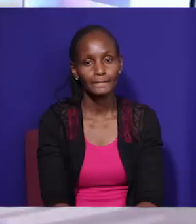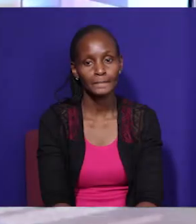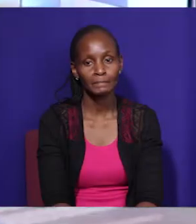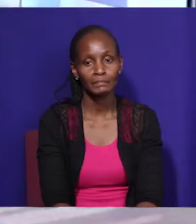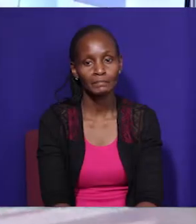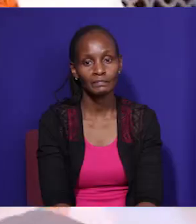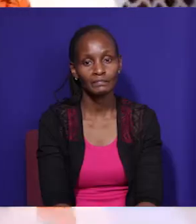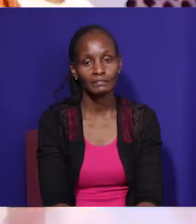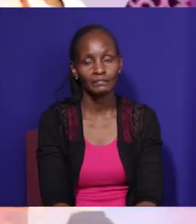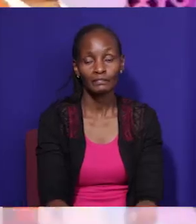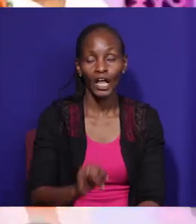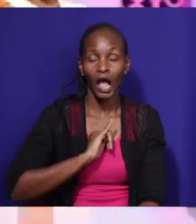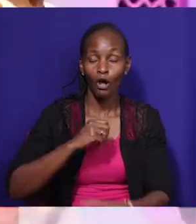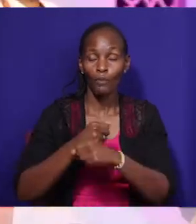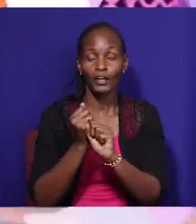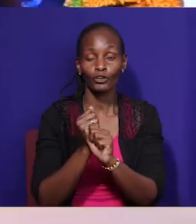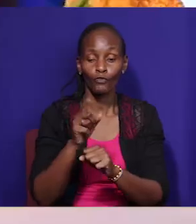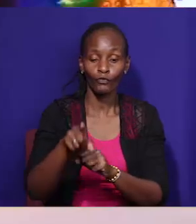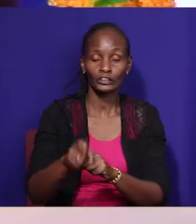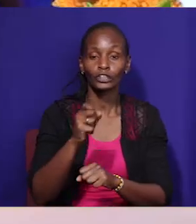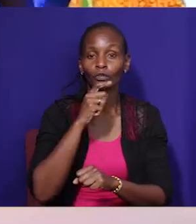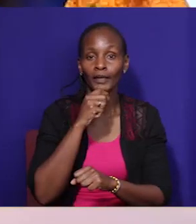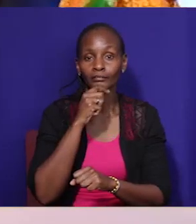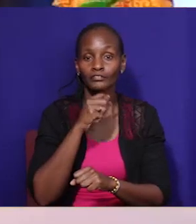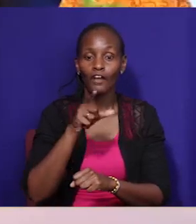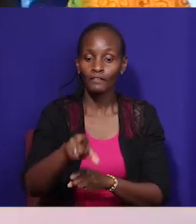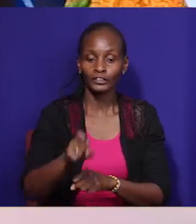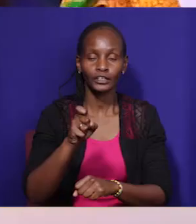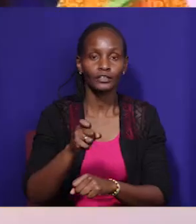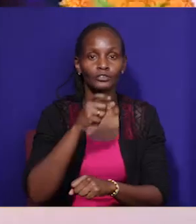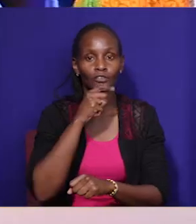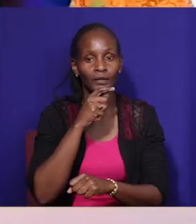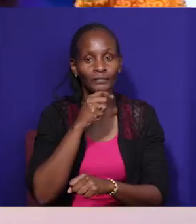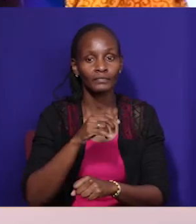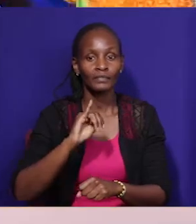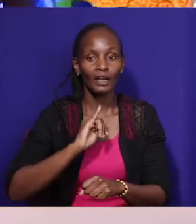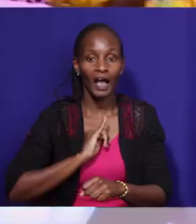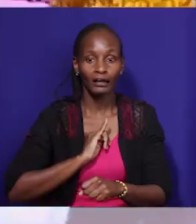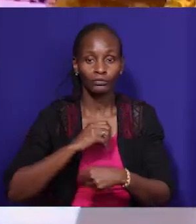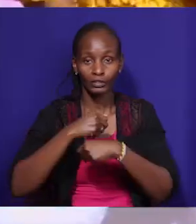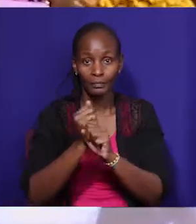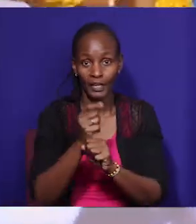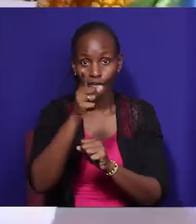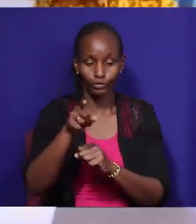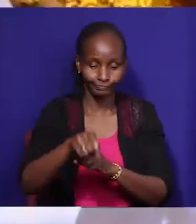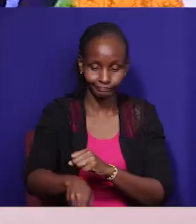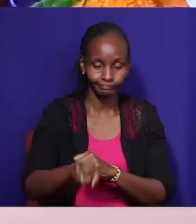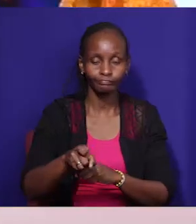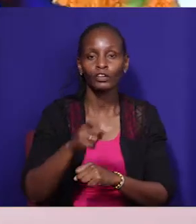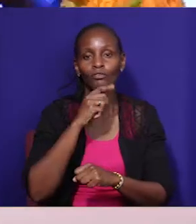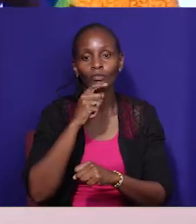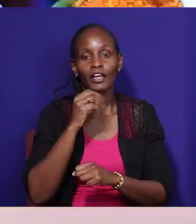I will make you fishers of men, fishers of men, fishers of men. I will make